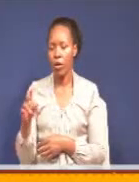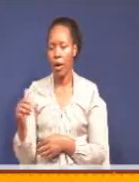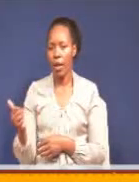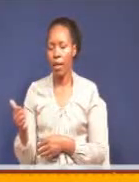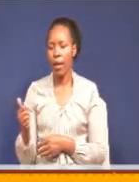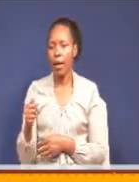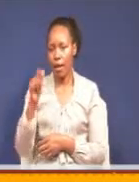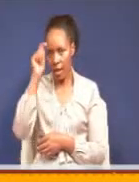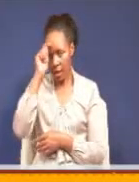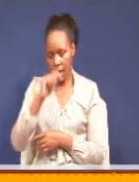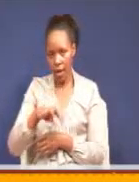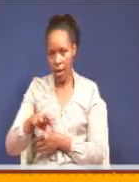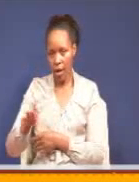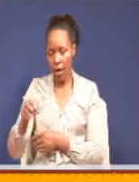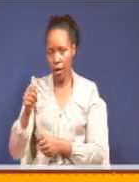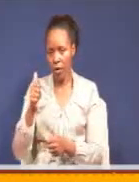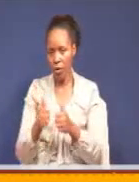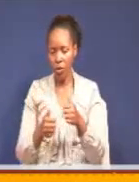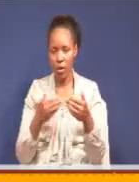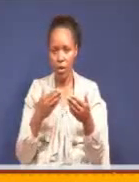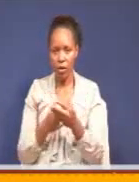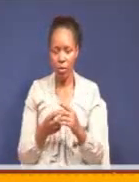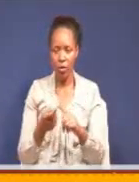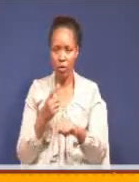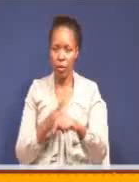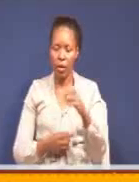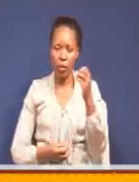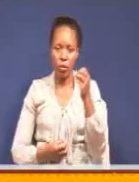County, which is stalled since its launch in